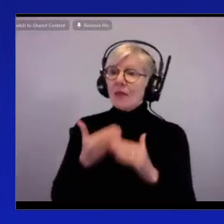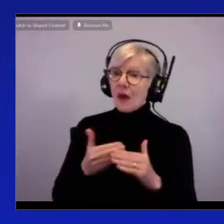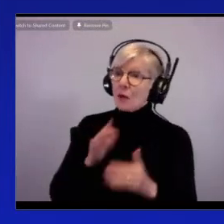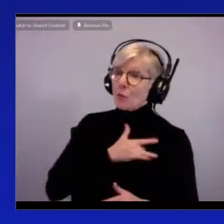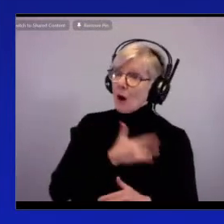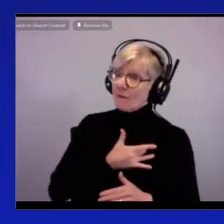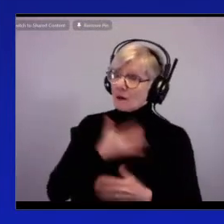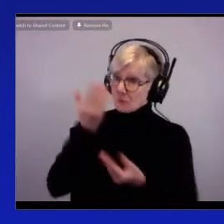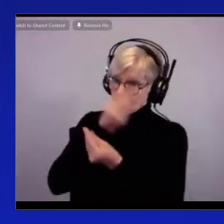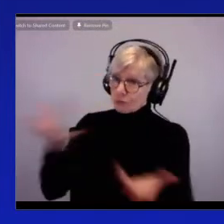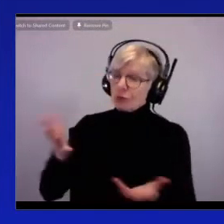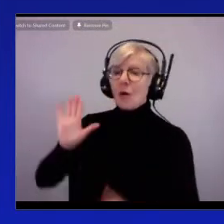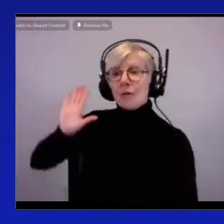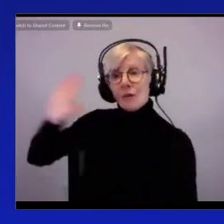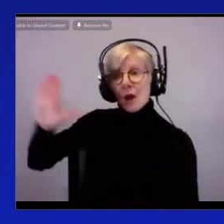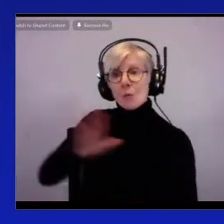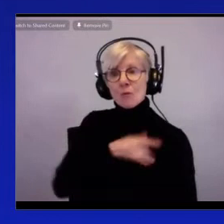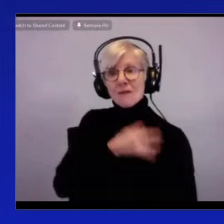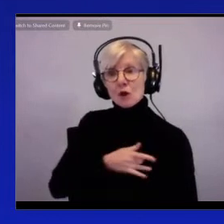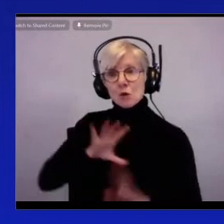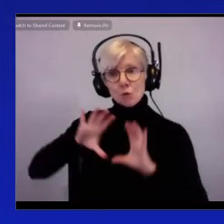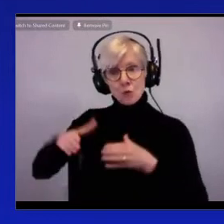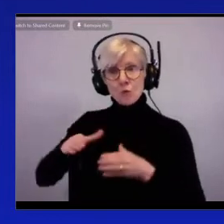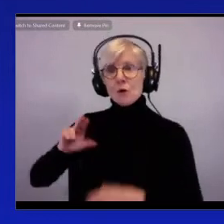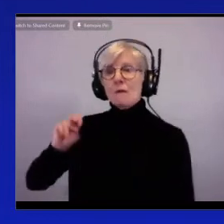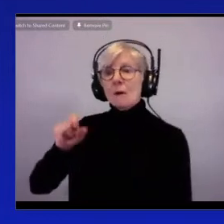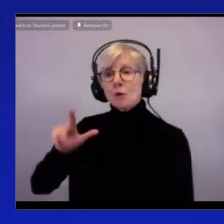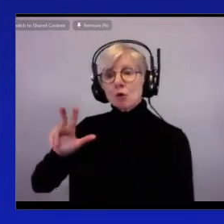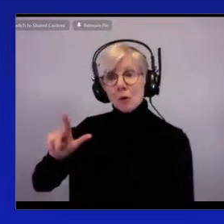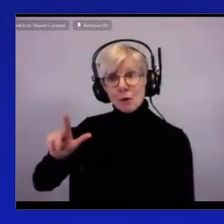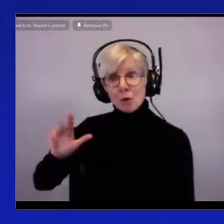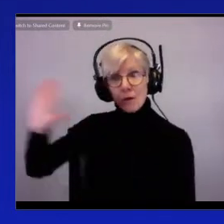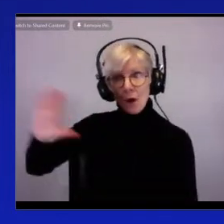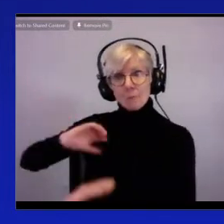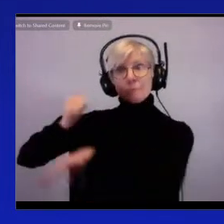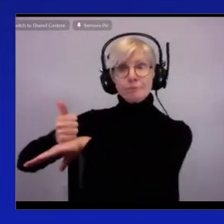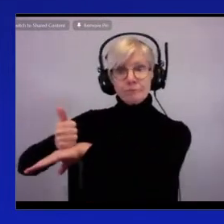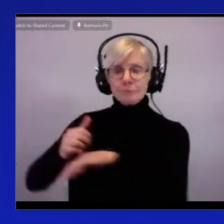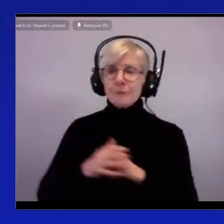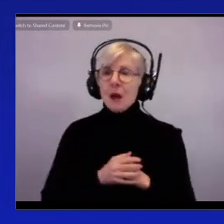COVID-19 Distribution Task Force on November 23rd. On November